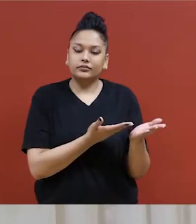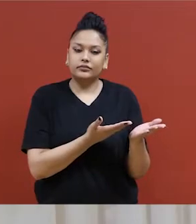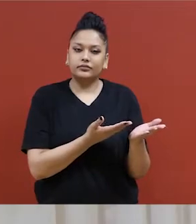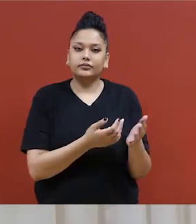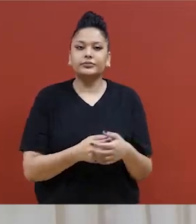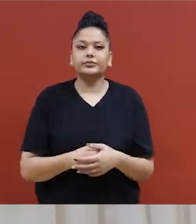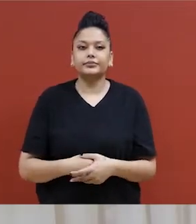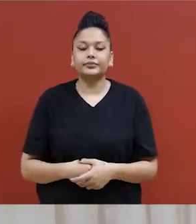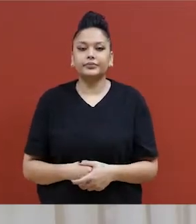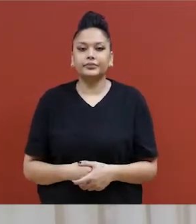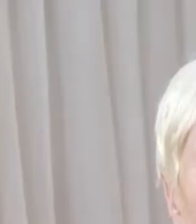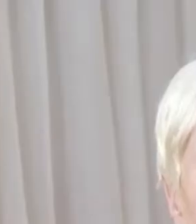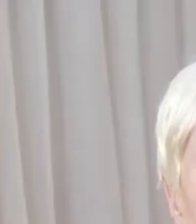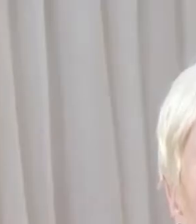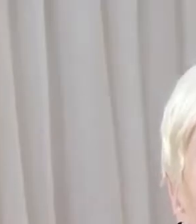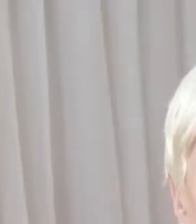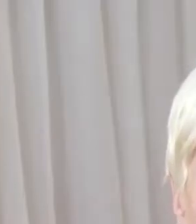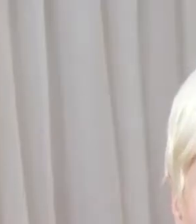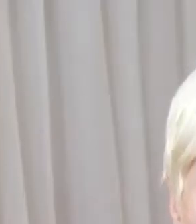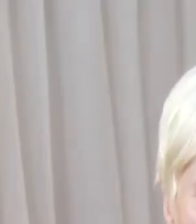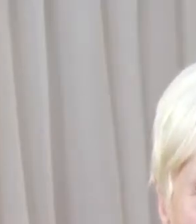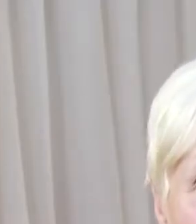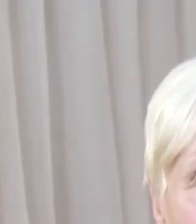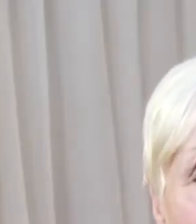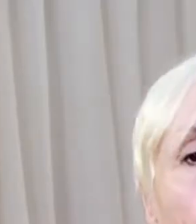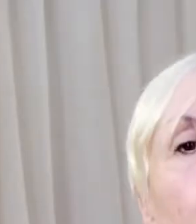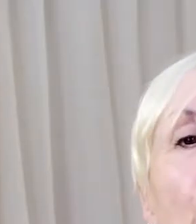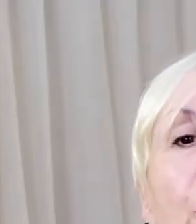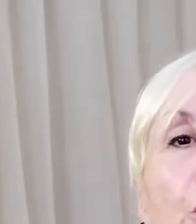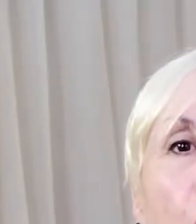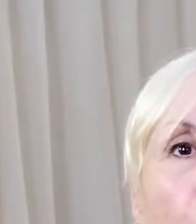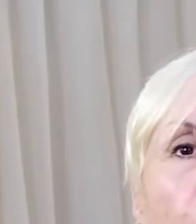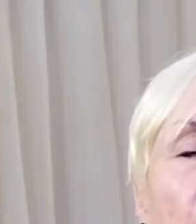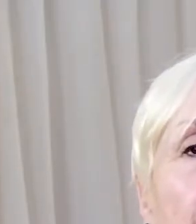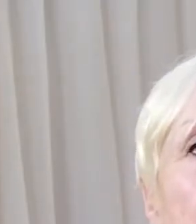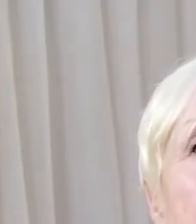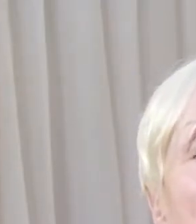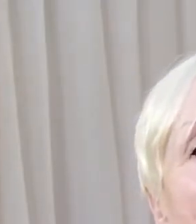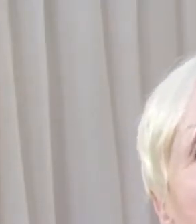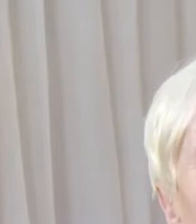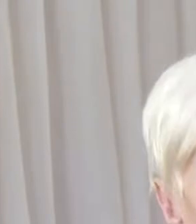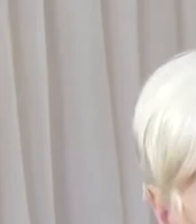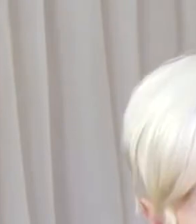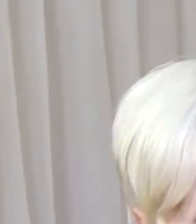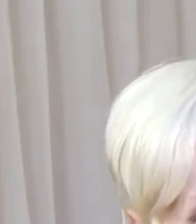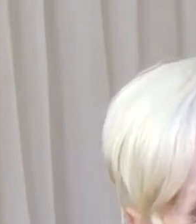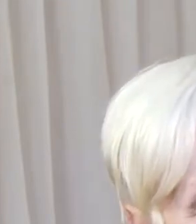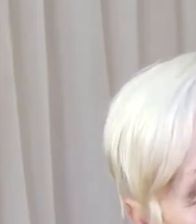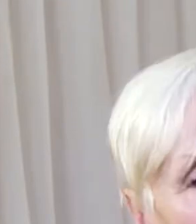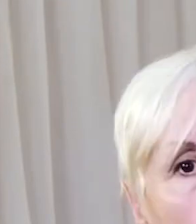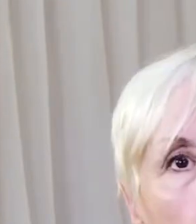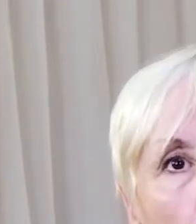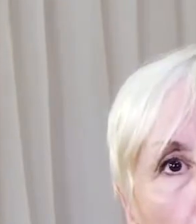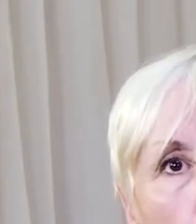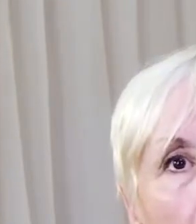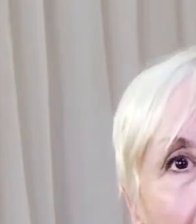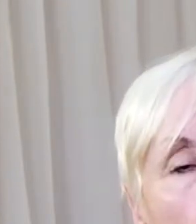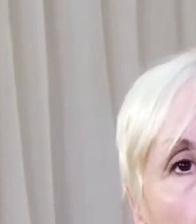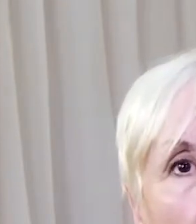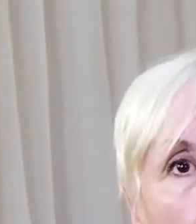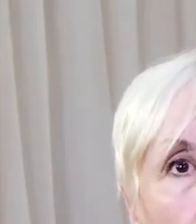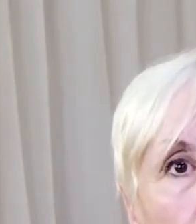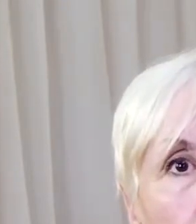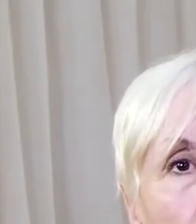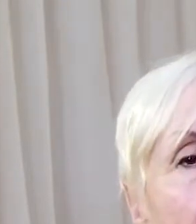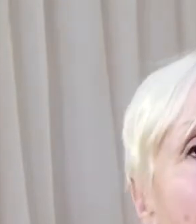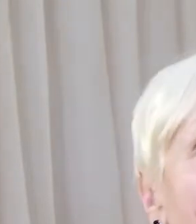What I'm doing is using, just like we did with the choke release, I'm using big body part,